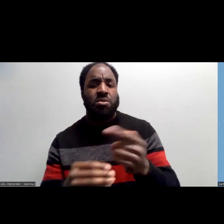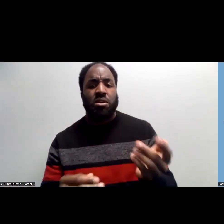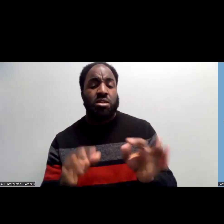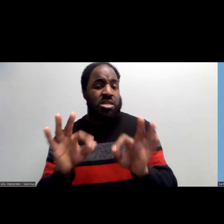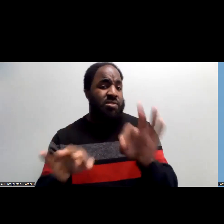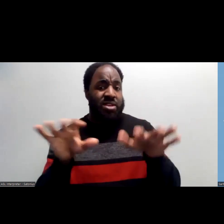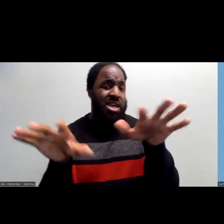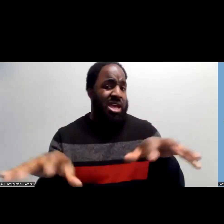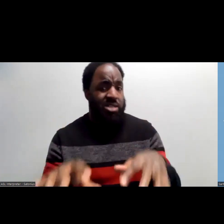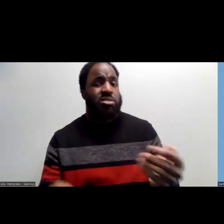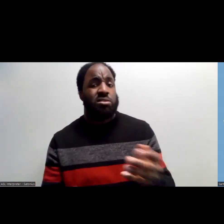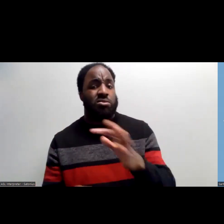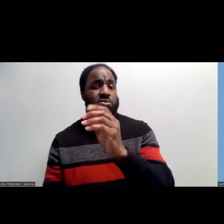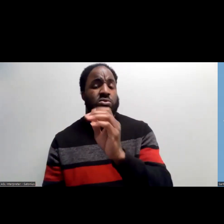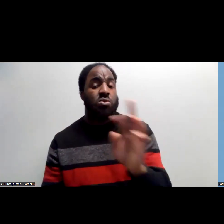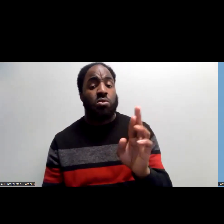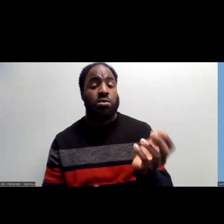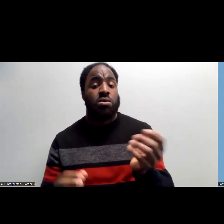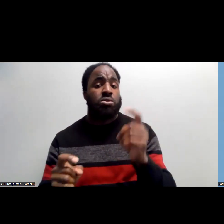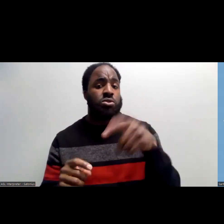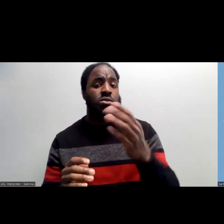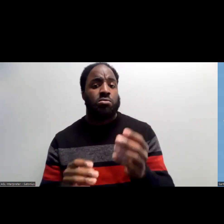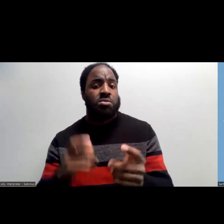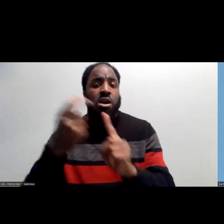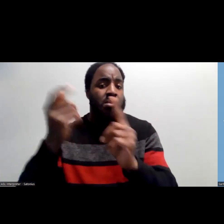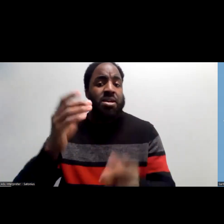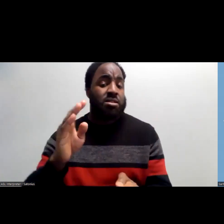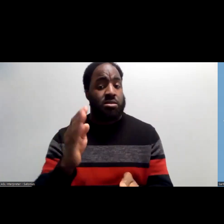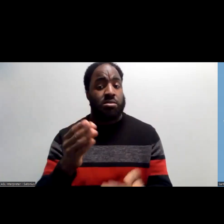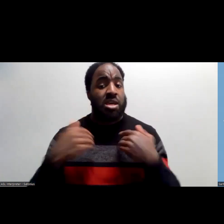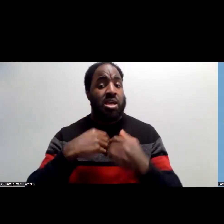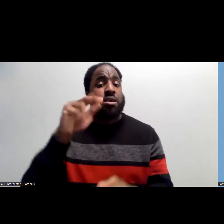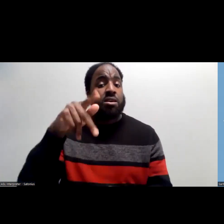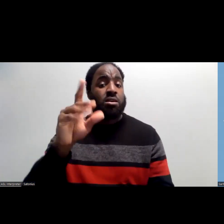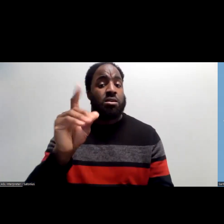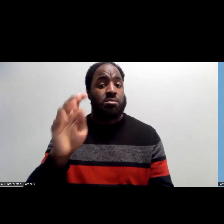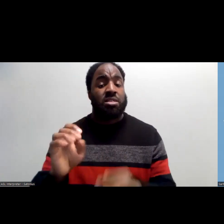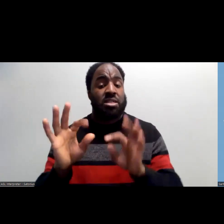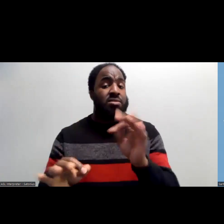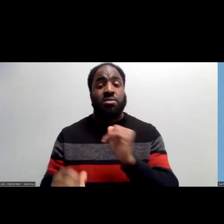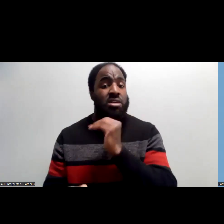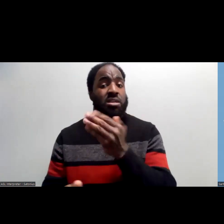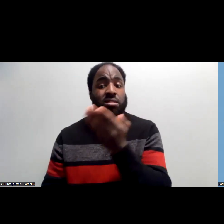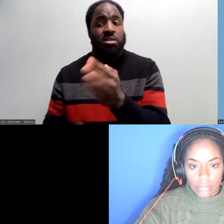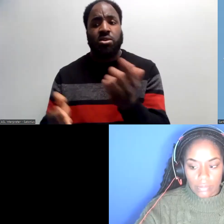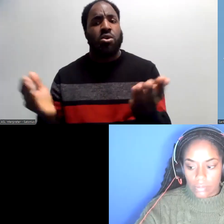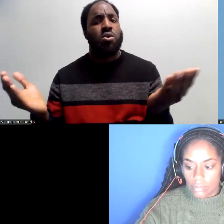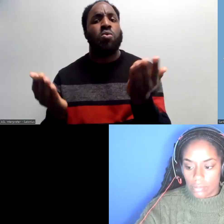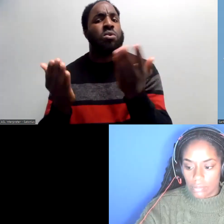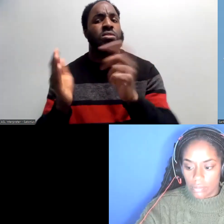active, you know, should there automatically be an update? And if it's not there, what does that really